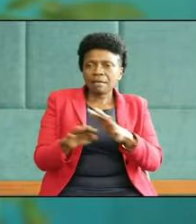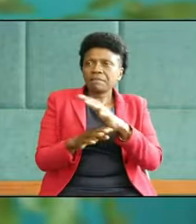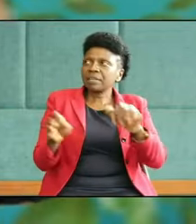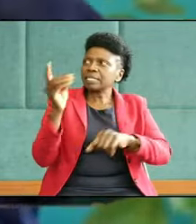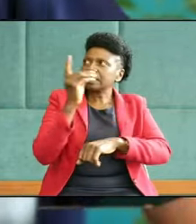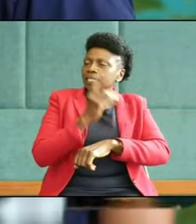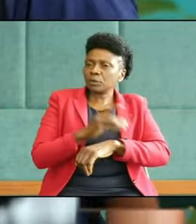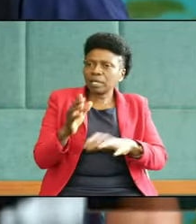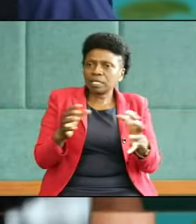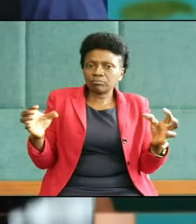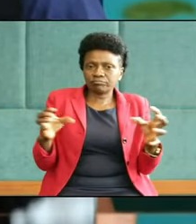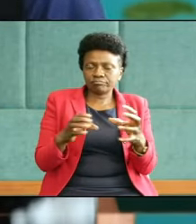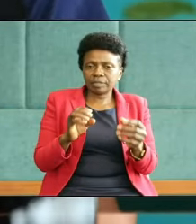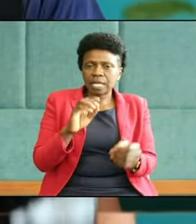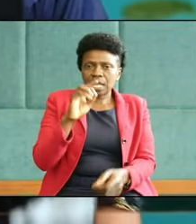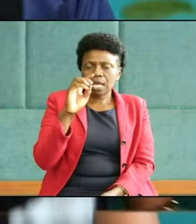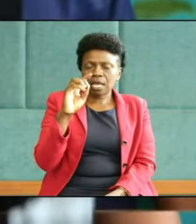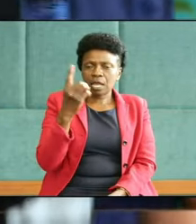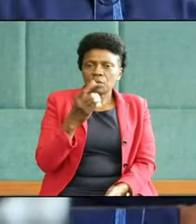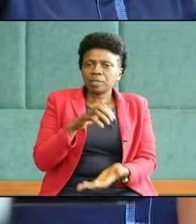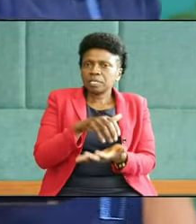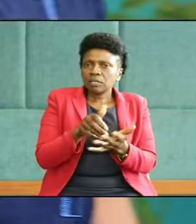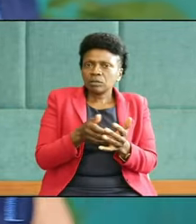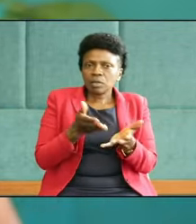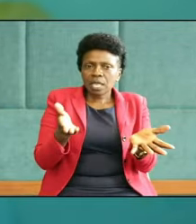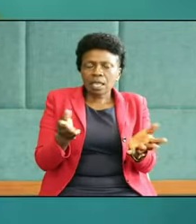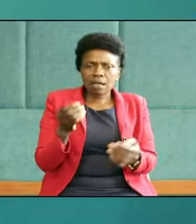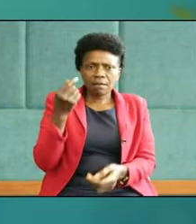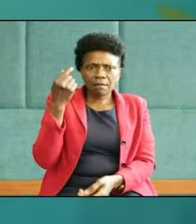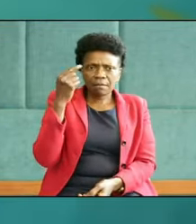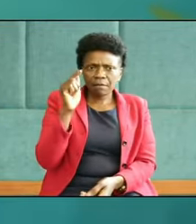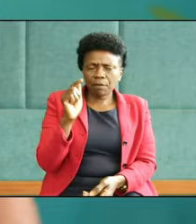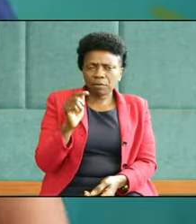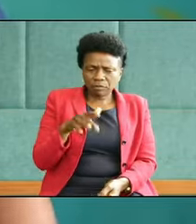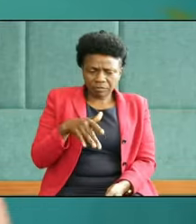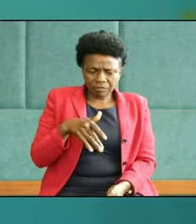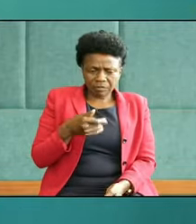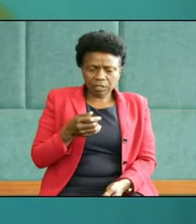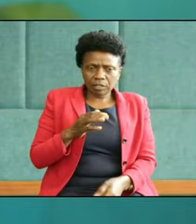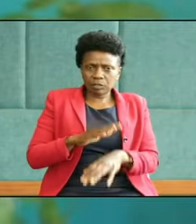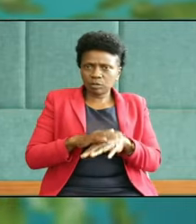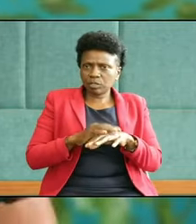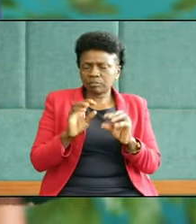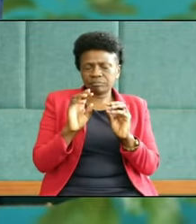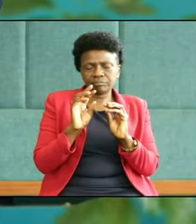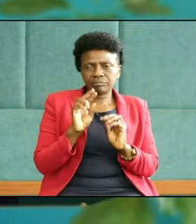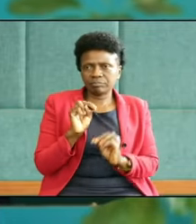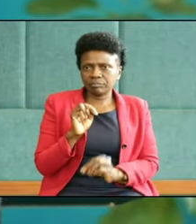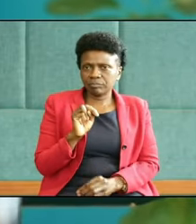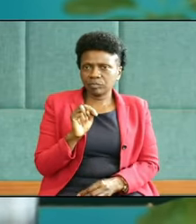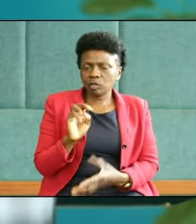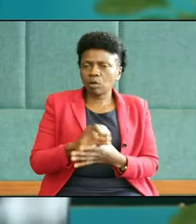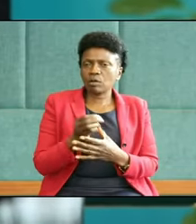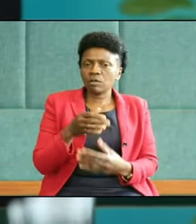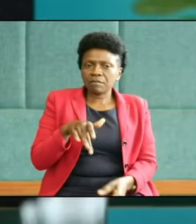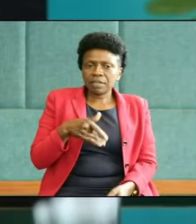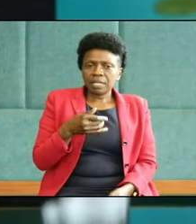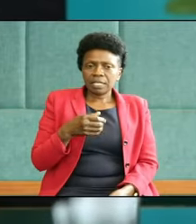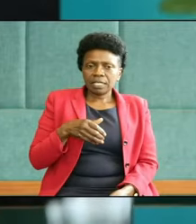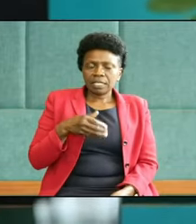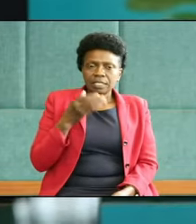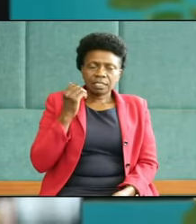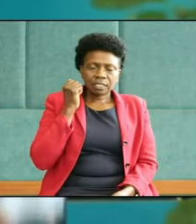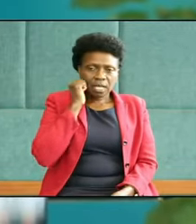is a gathering at Nairobi Central, we are not here for you to feel good. We are not here for you to feel fine. We are not here for you to